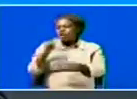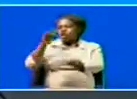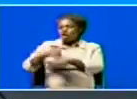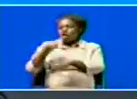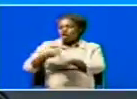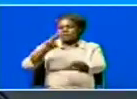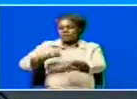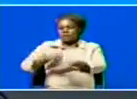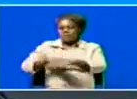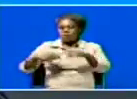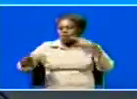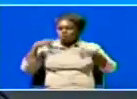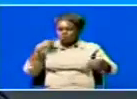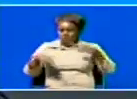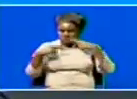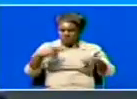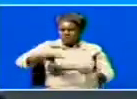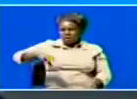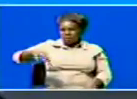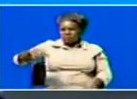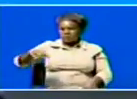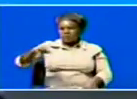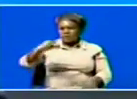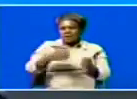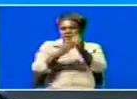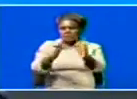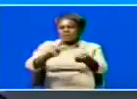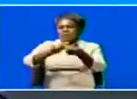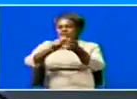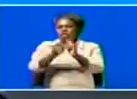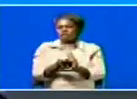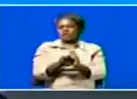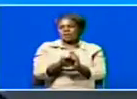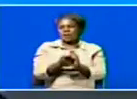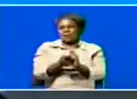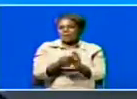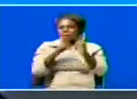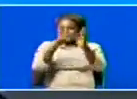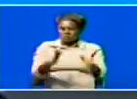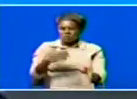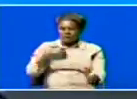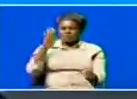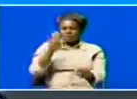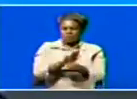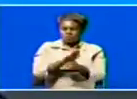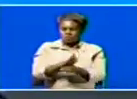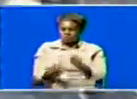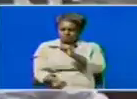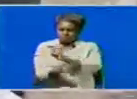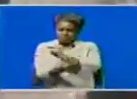Kiambu hotel and resulted in the county assembly leadership being replaced. Fatia Mohamed Noor has more details.